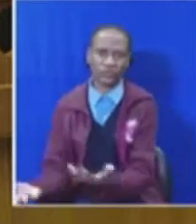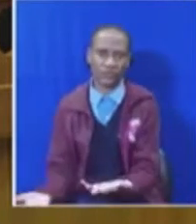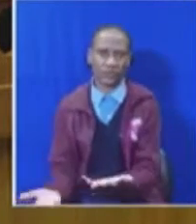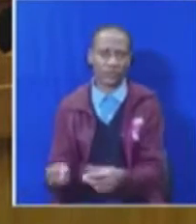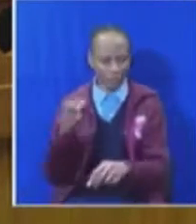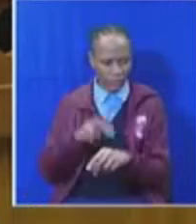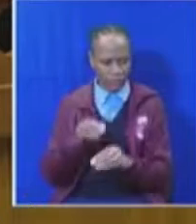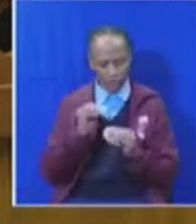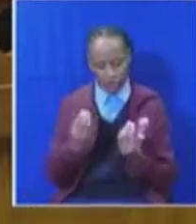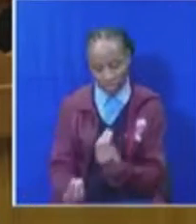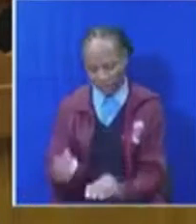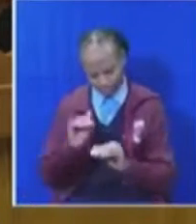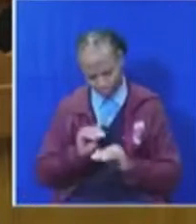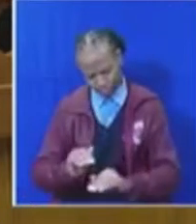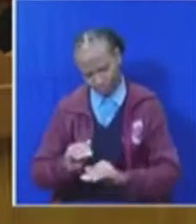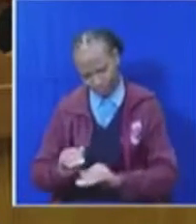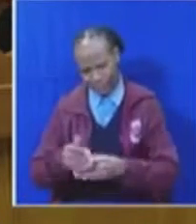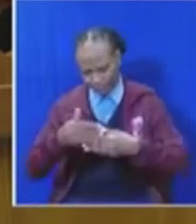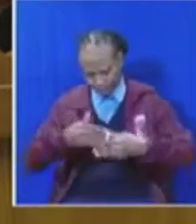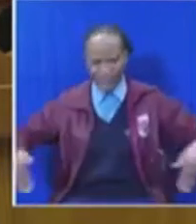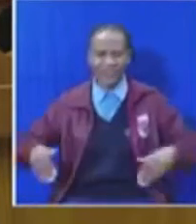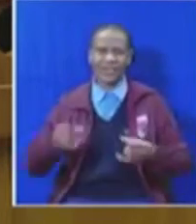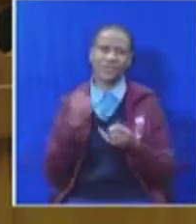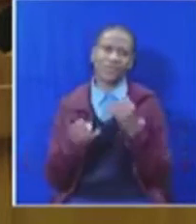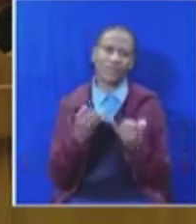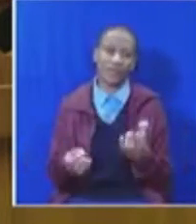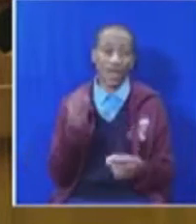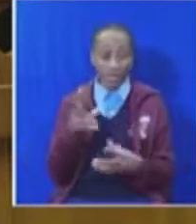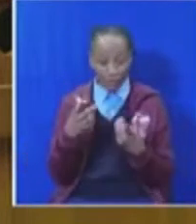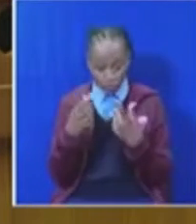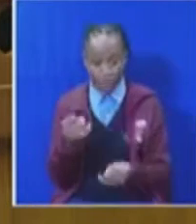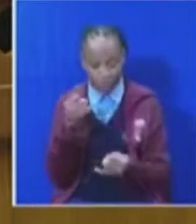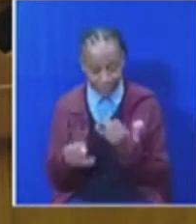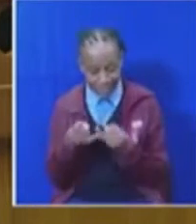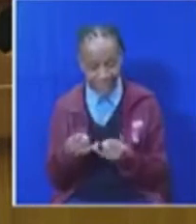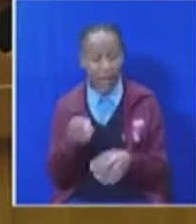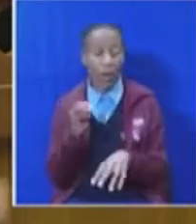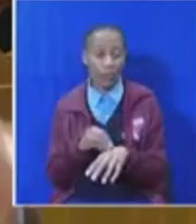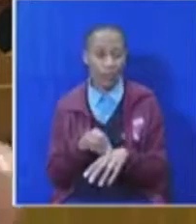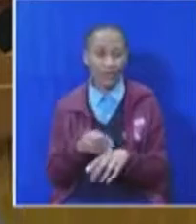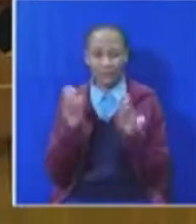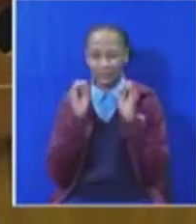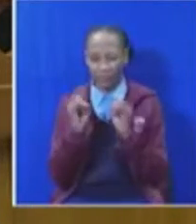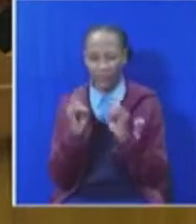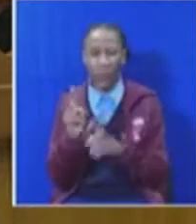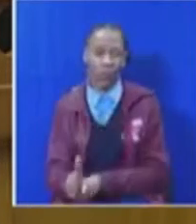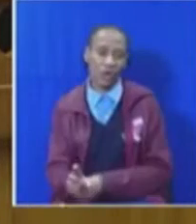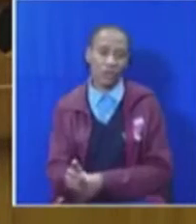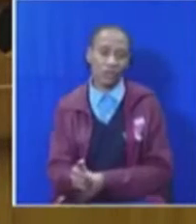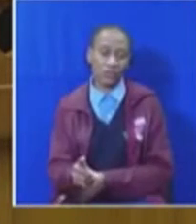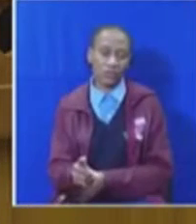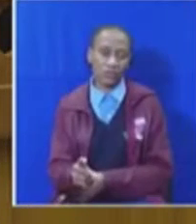to educate children about abstinence and the risks of engaging in premature sexual activities. This was